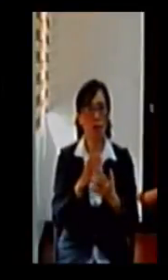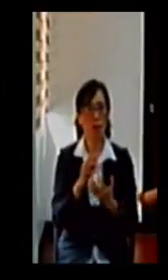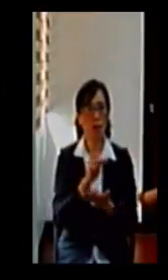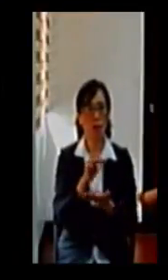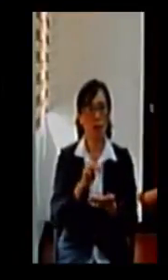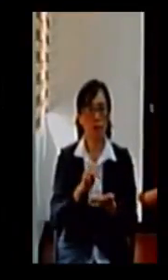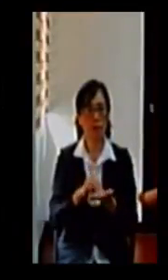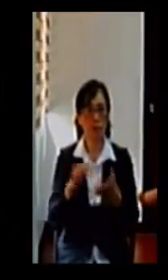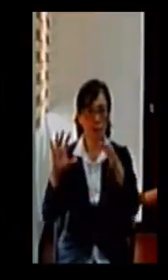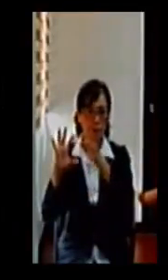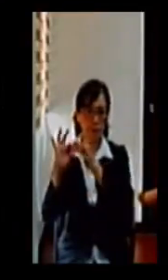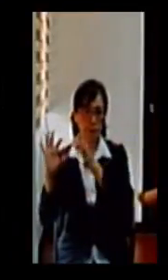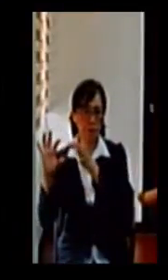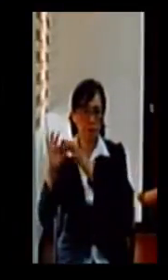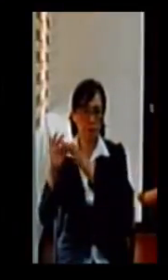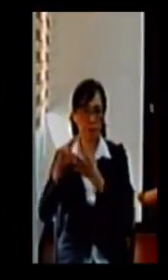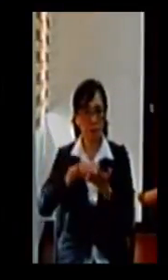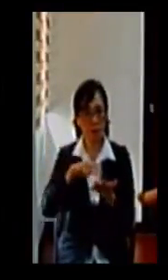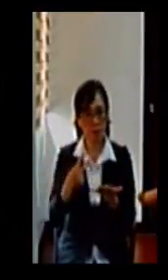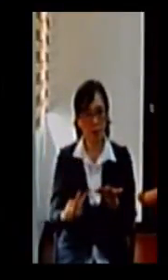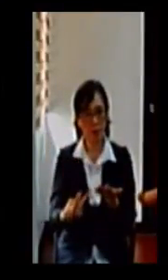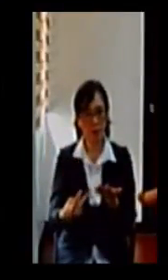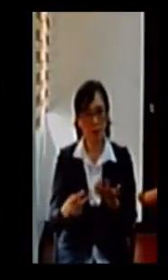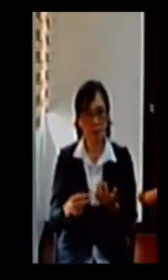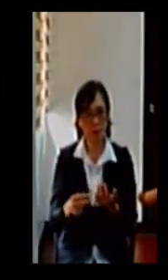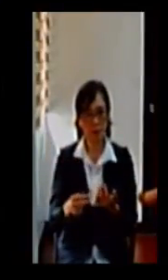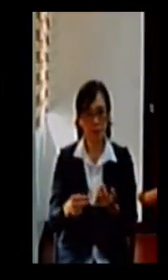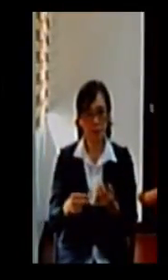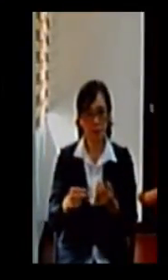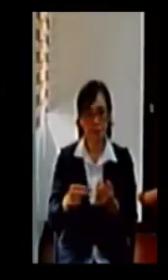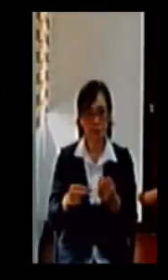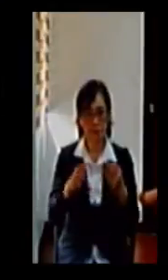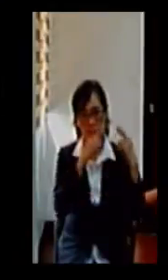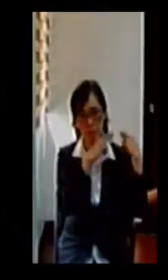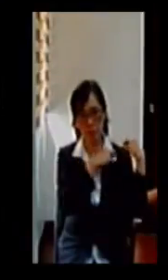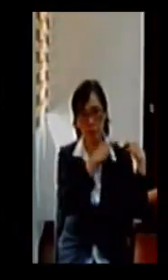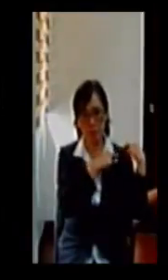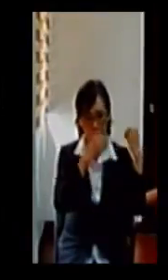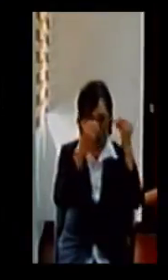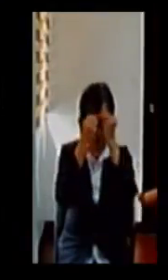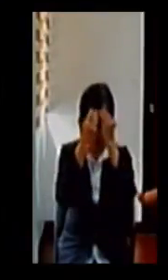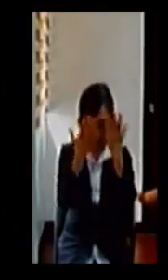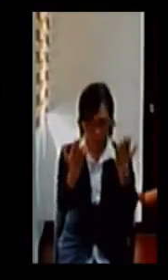be linked to that failure or responsibility to inform?